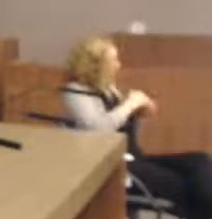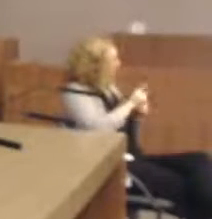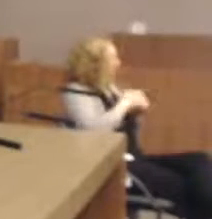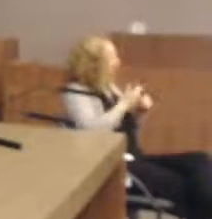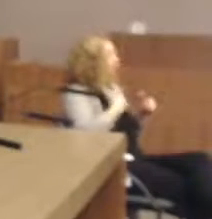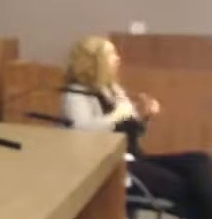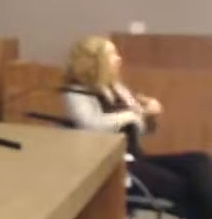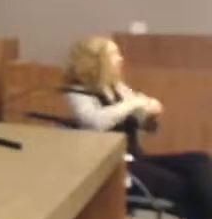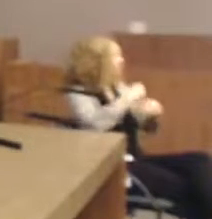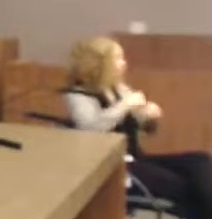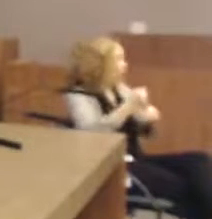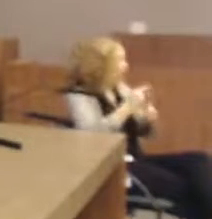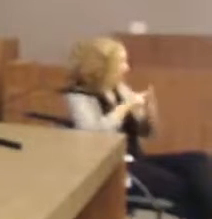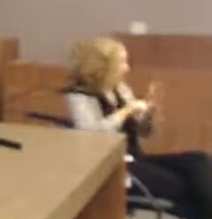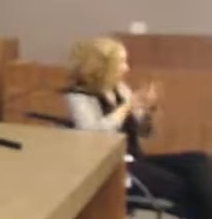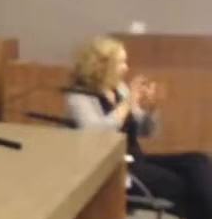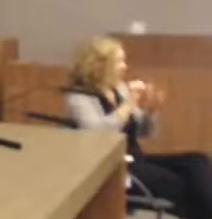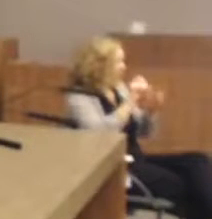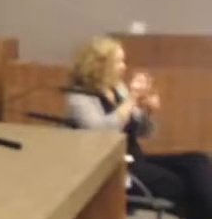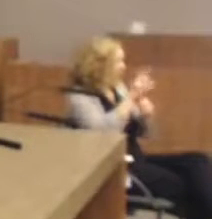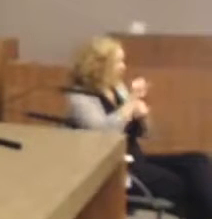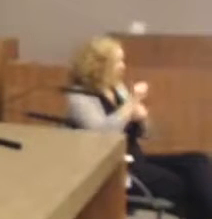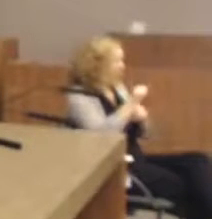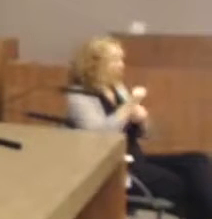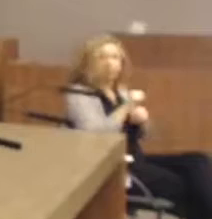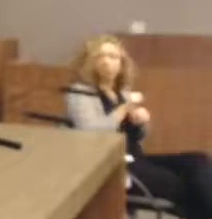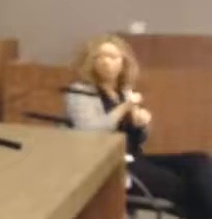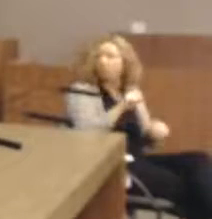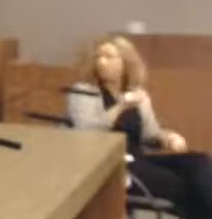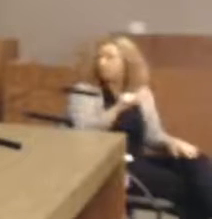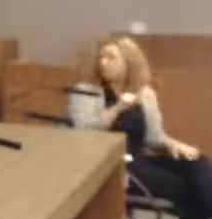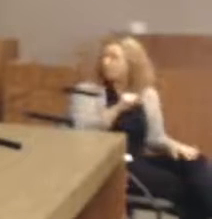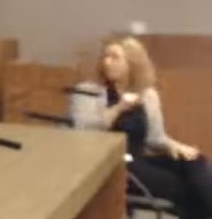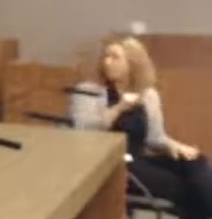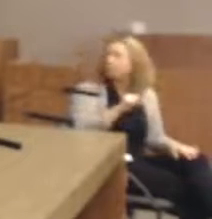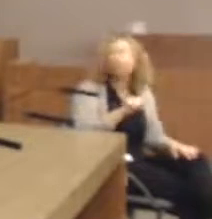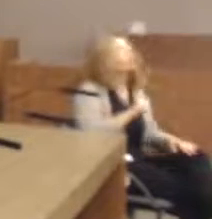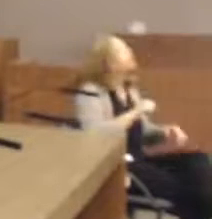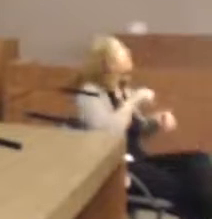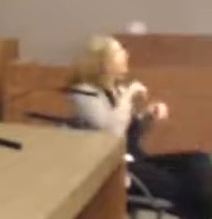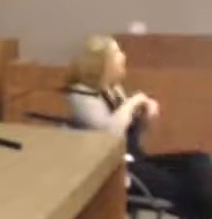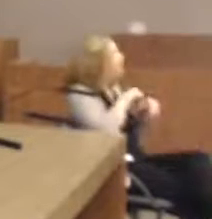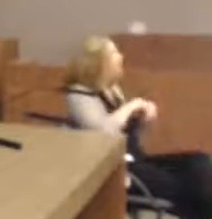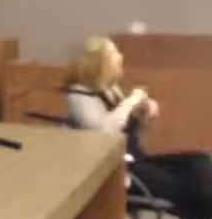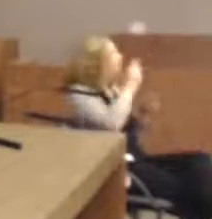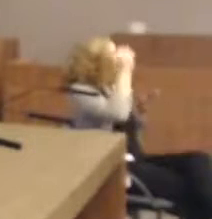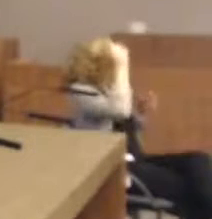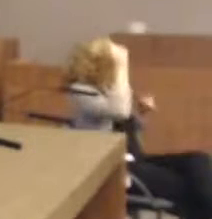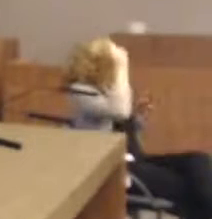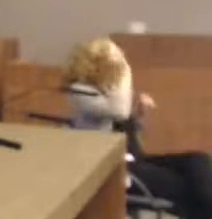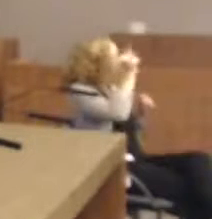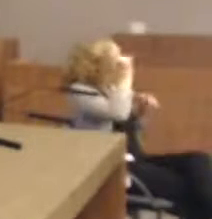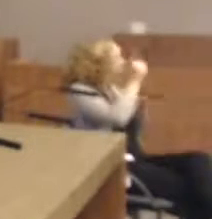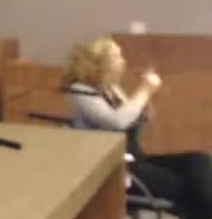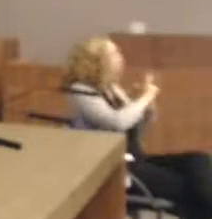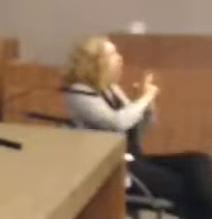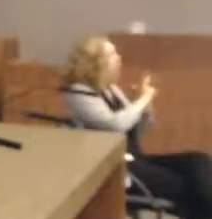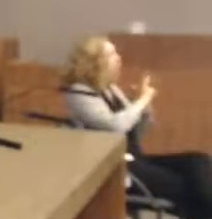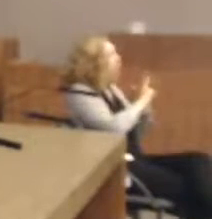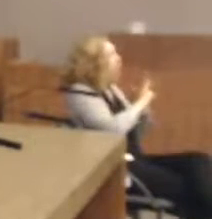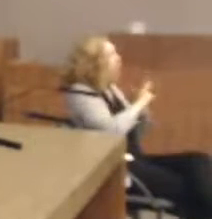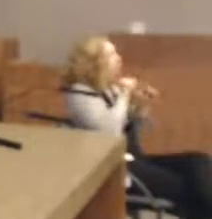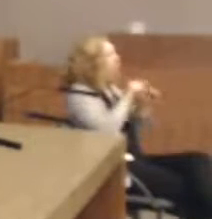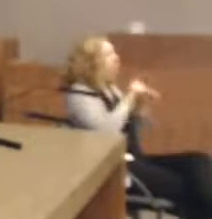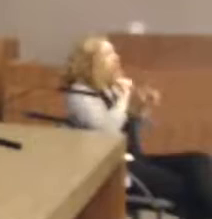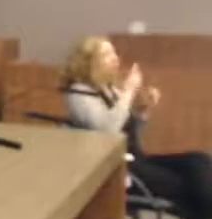external factors. So the internal factors, oh, that was fancy, huh? Thoughts. So a thought can come into your head. This is